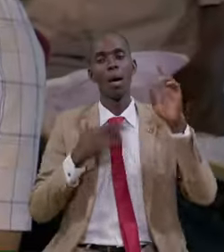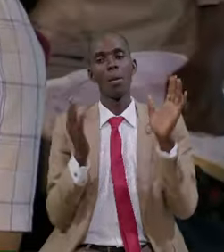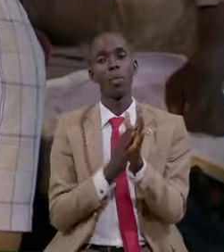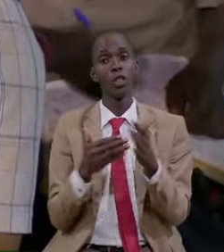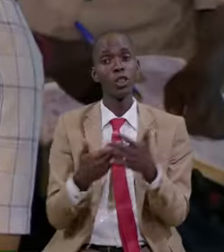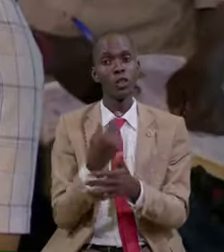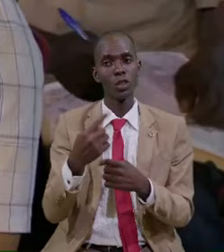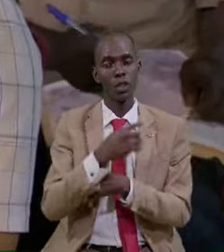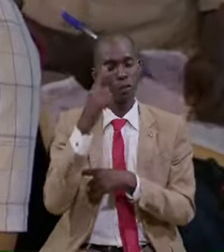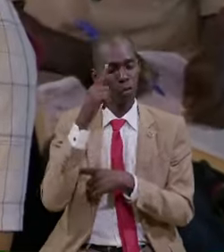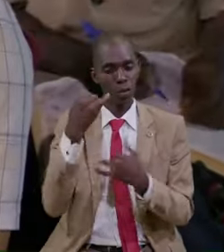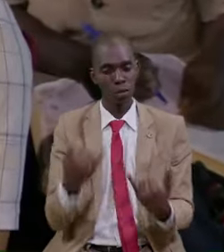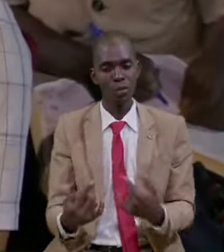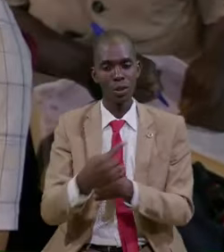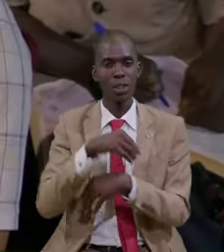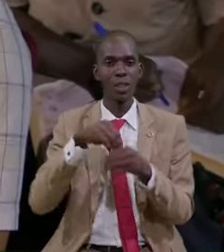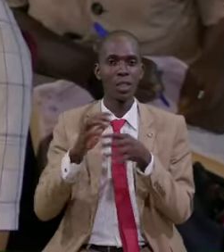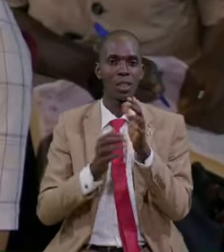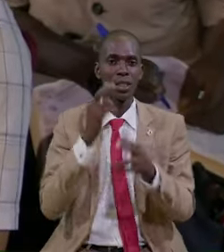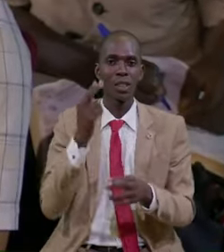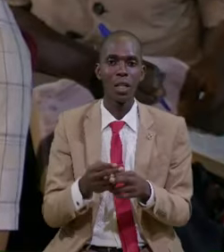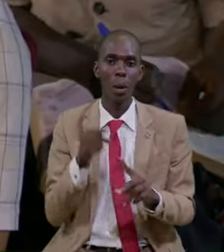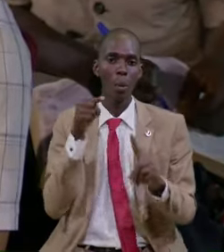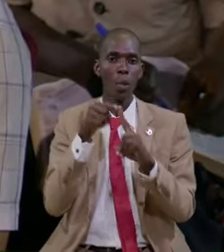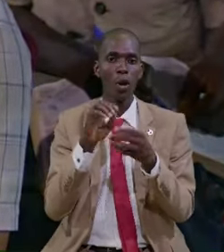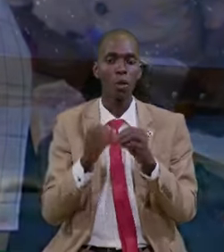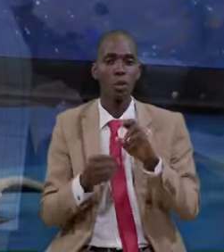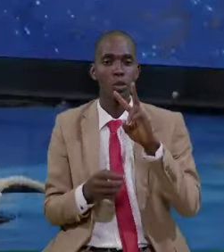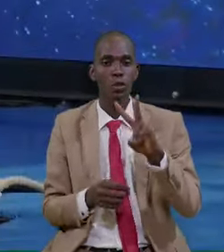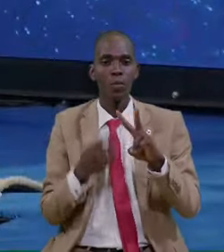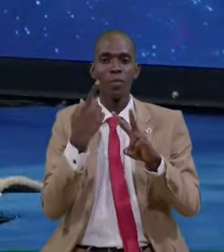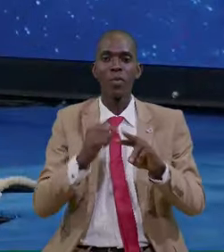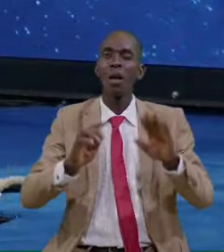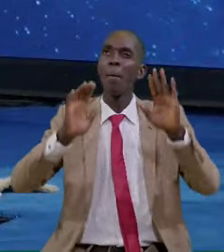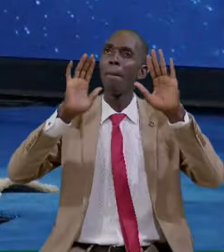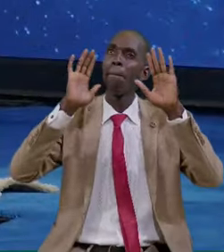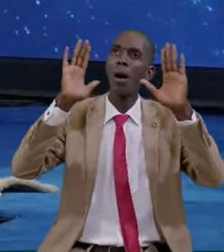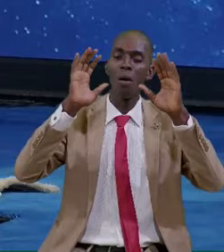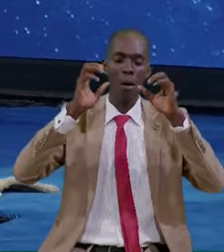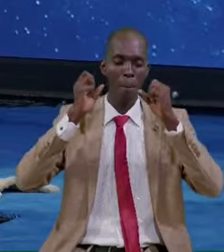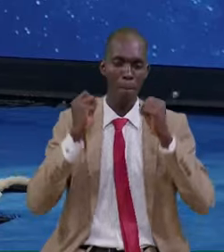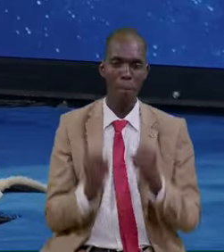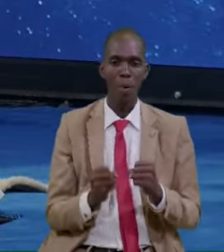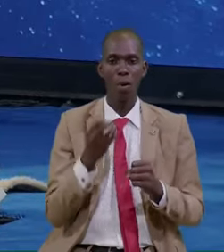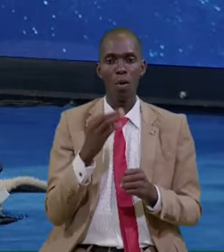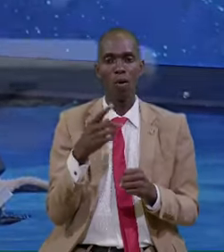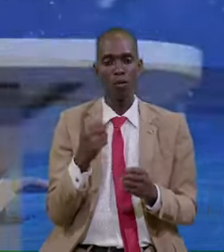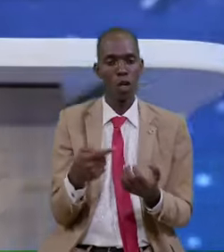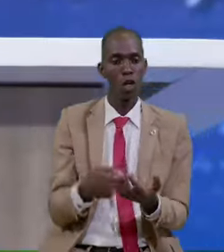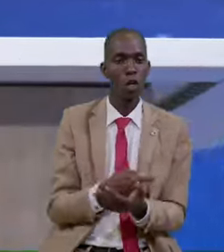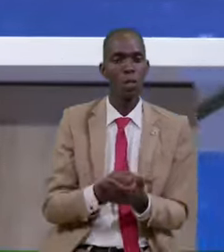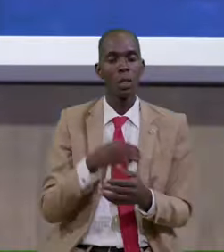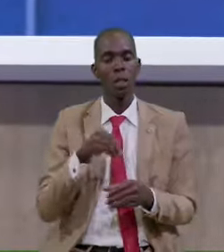Point number two here. Number two, in the marvelous power of the gospel in